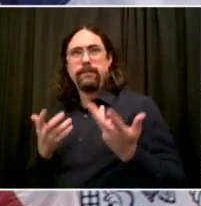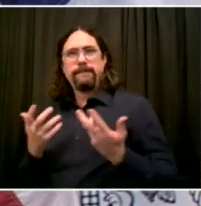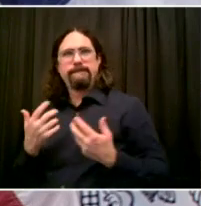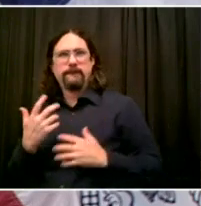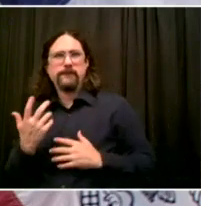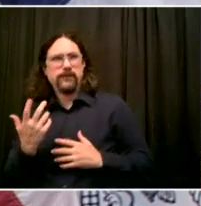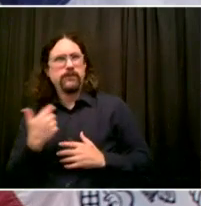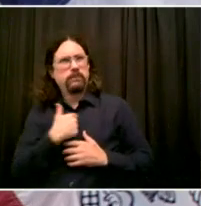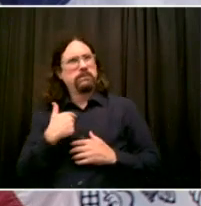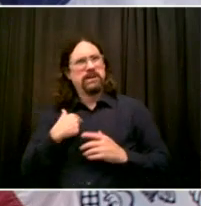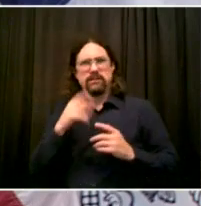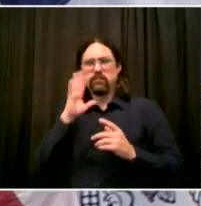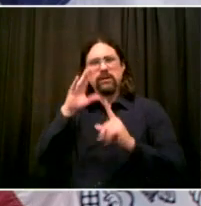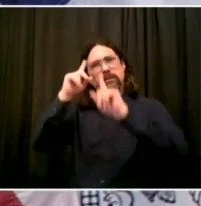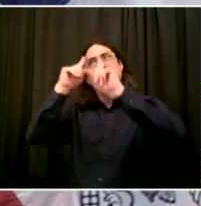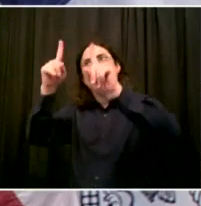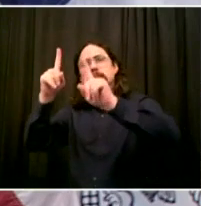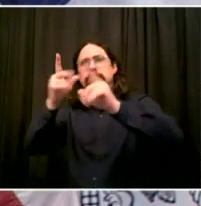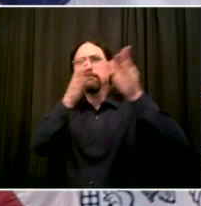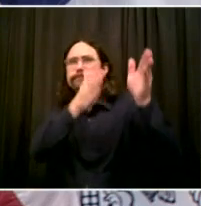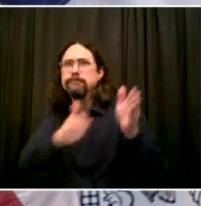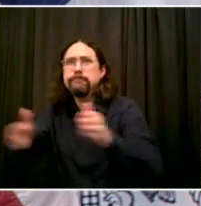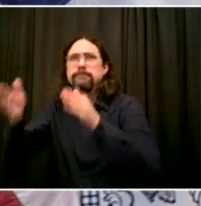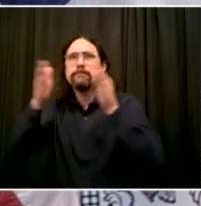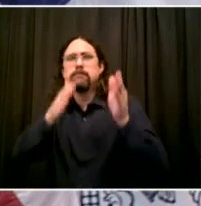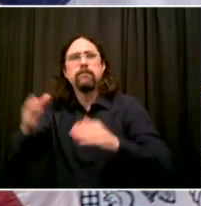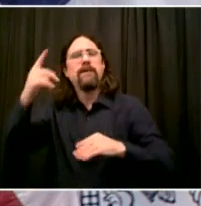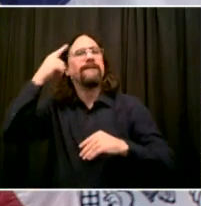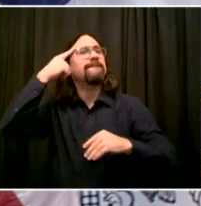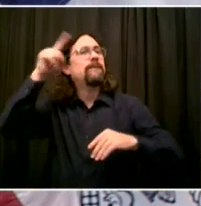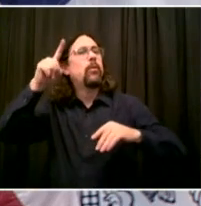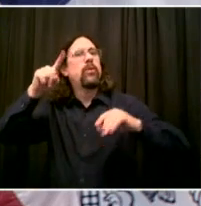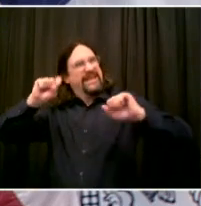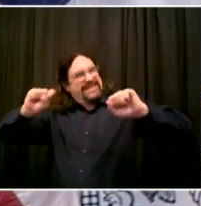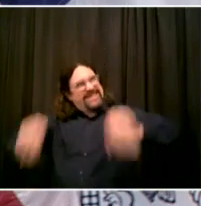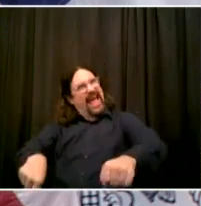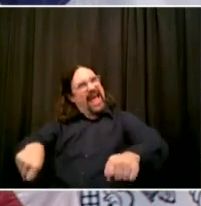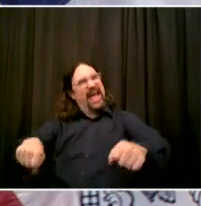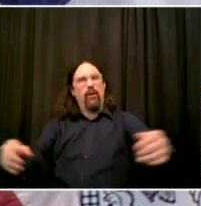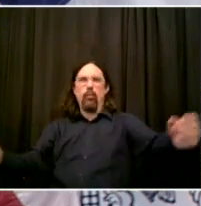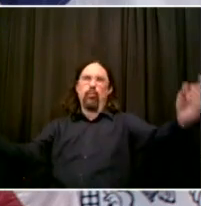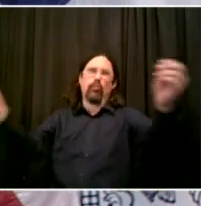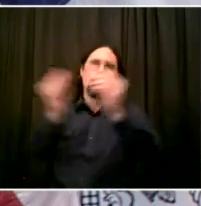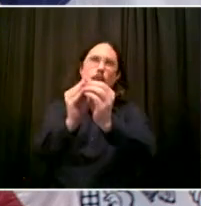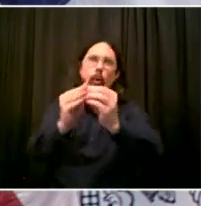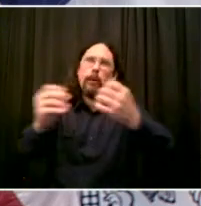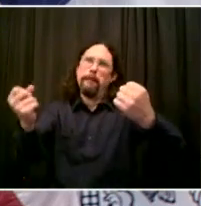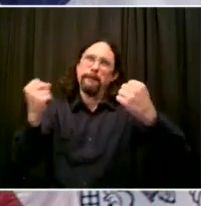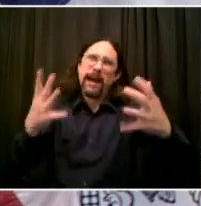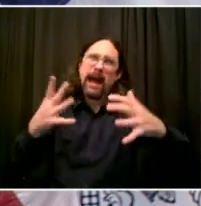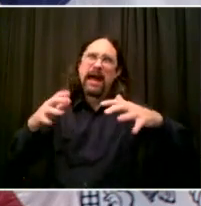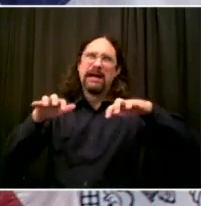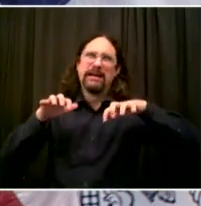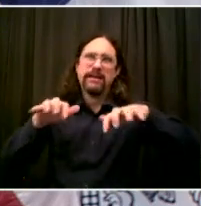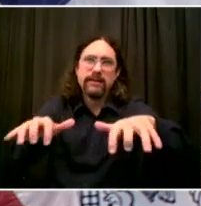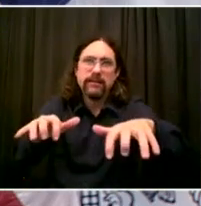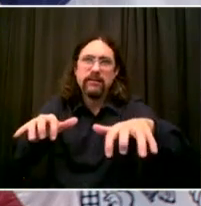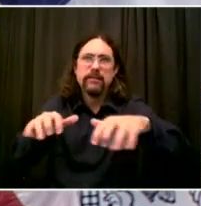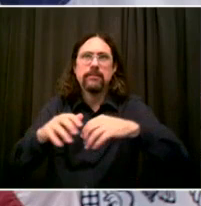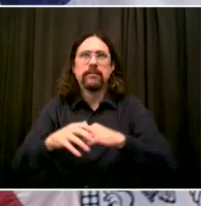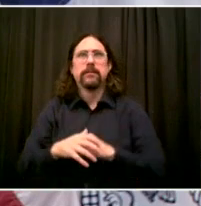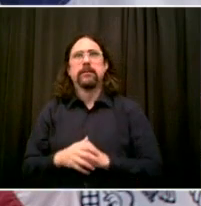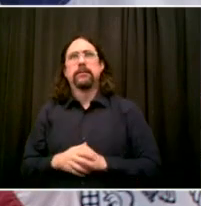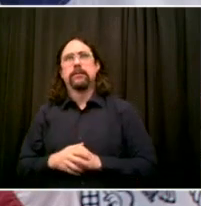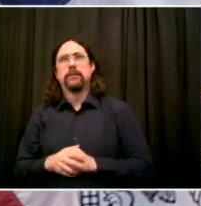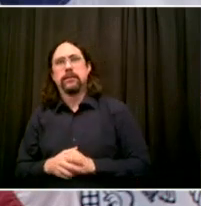with the leadership of Melanie Hartzog and Lorraine Grillo, the number of locations they're finding, the way they're thinking about quickly